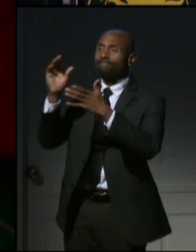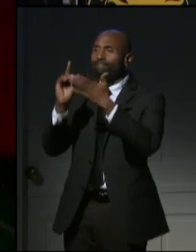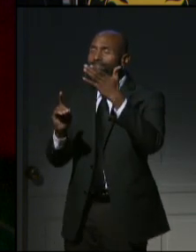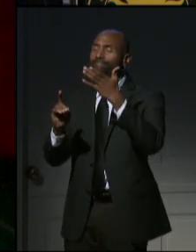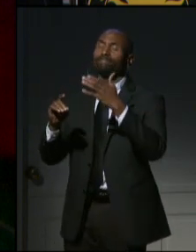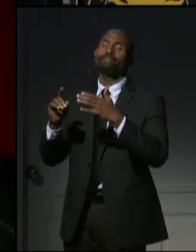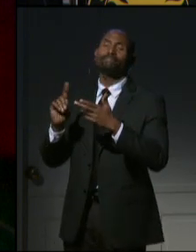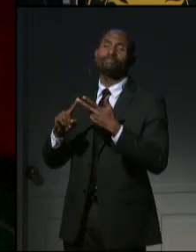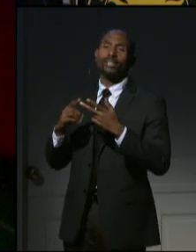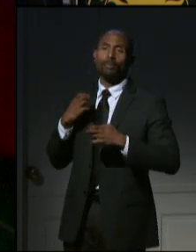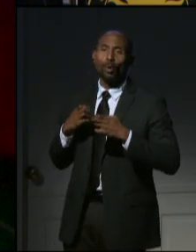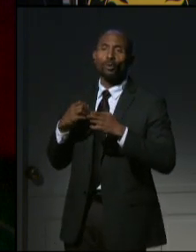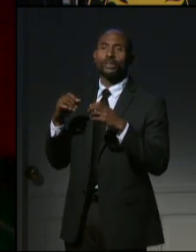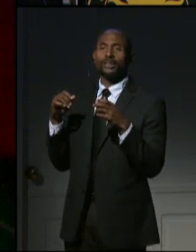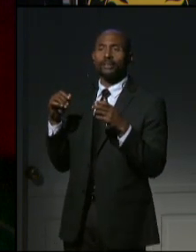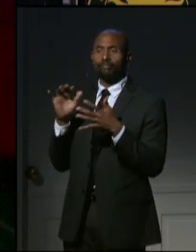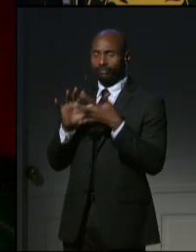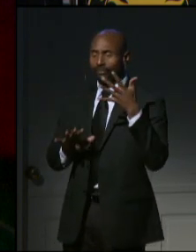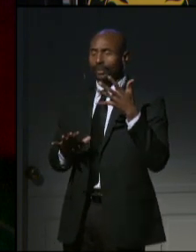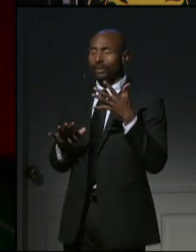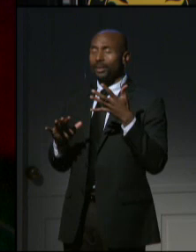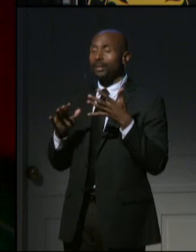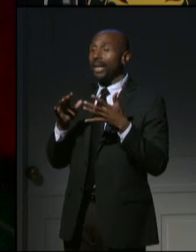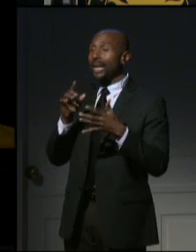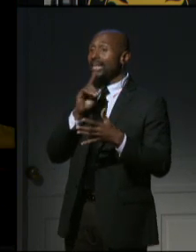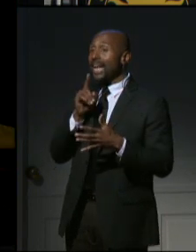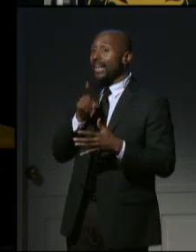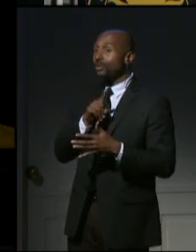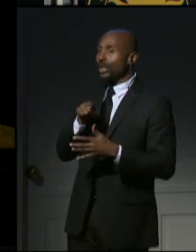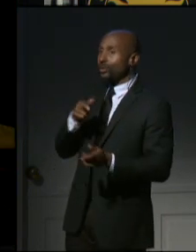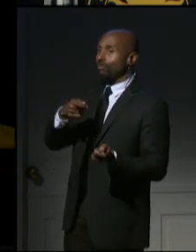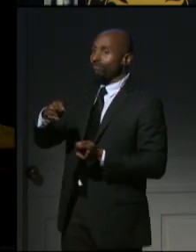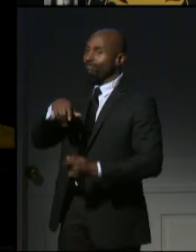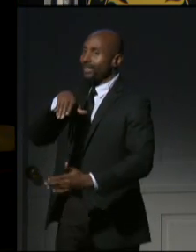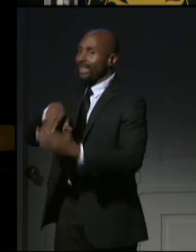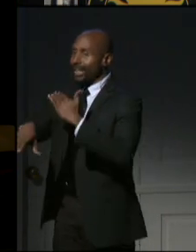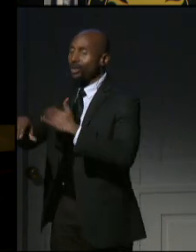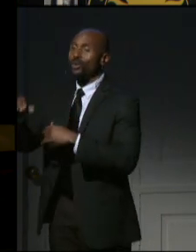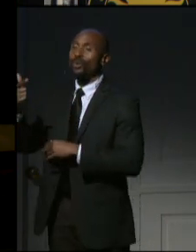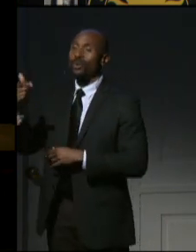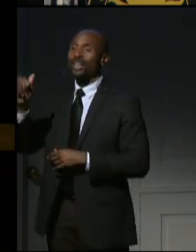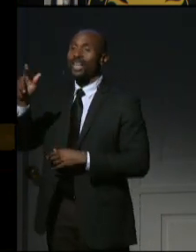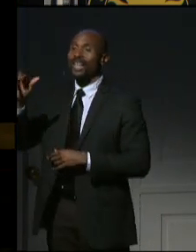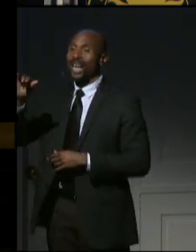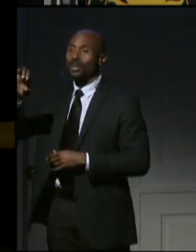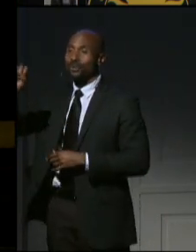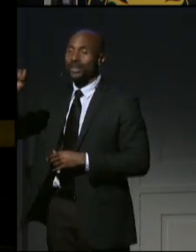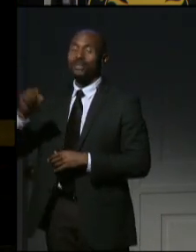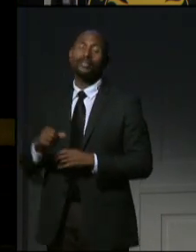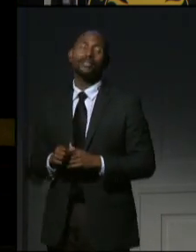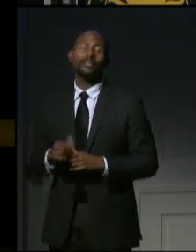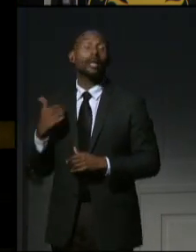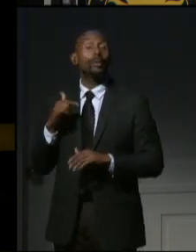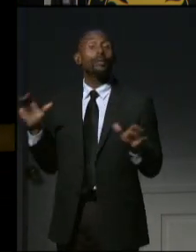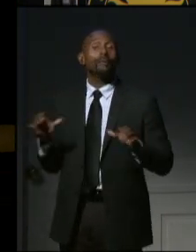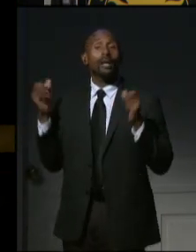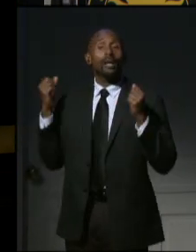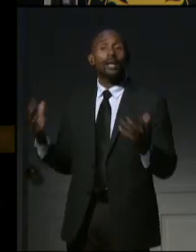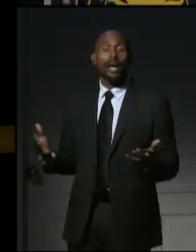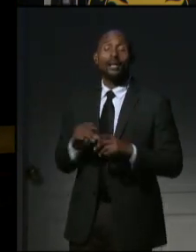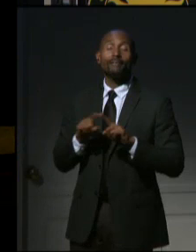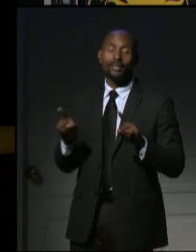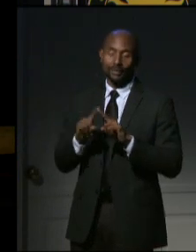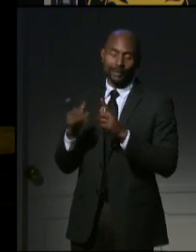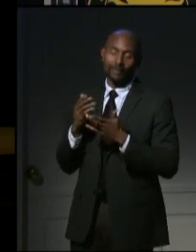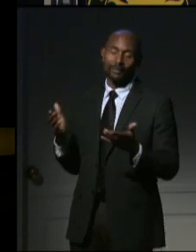with the collection, but actually to get into the galleries. So we've done a lot of things, and part of it is about